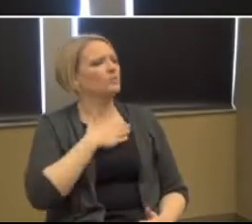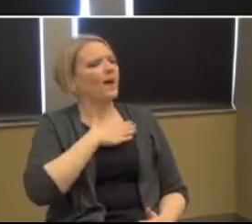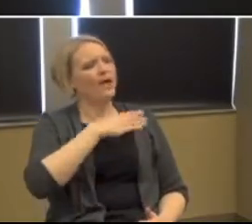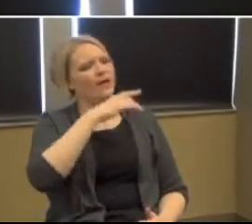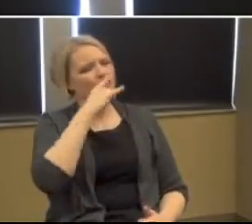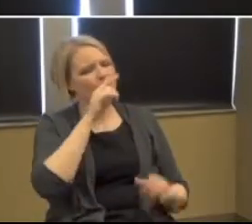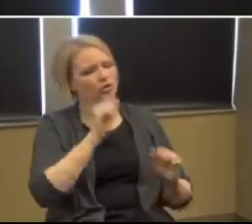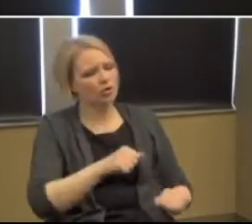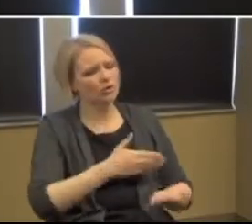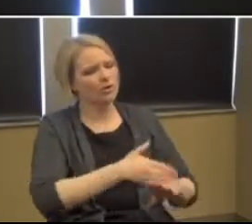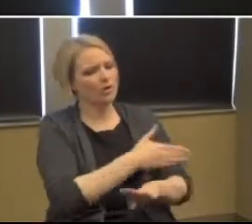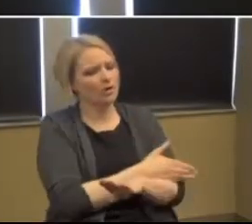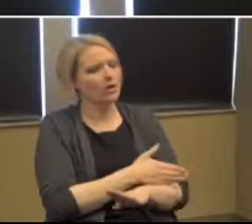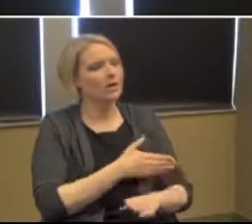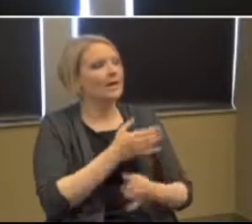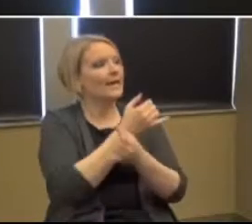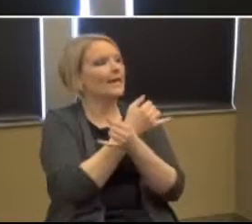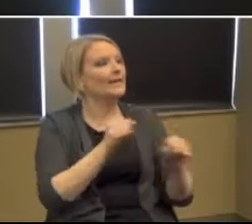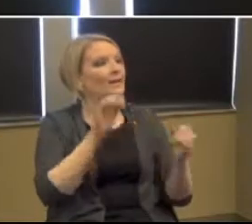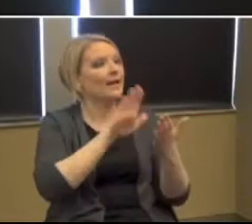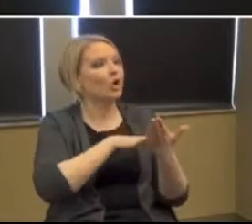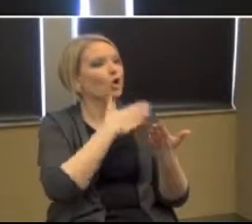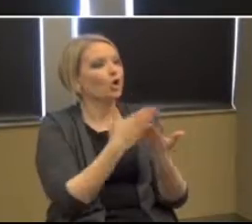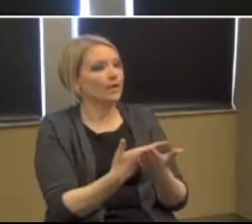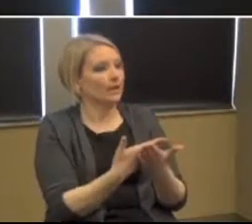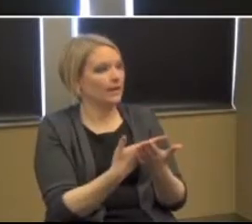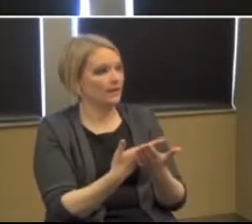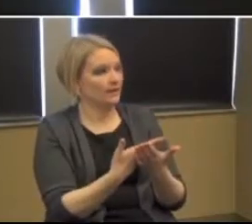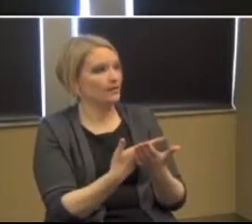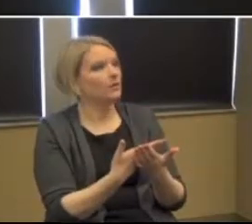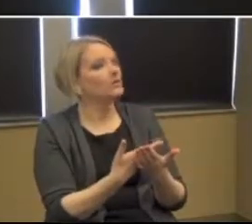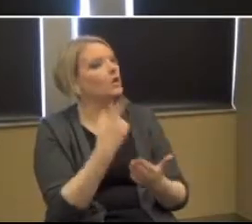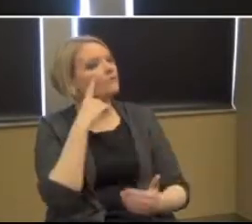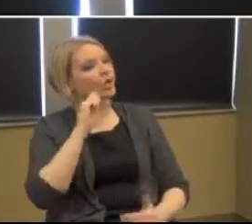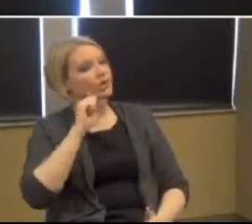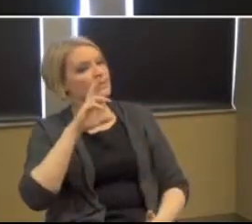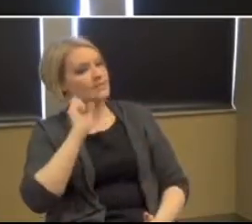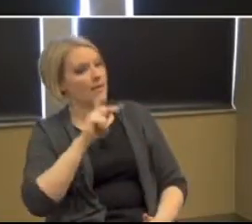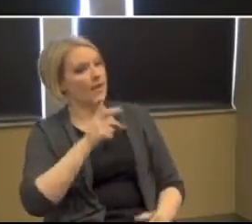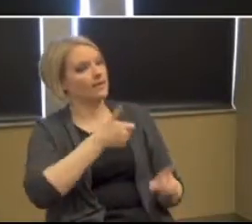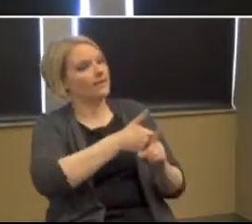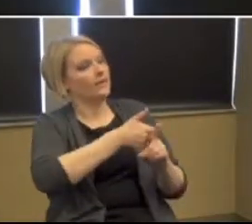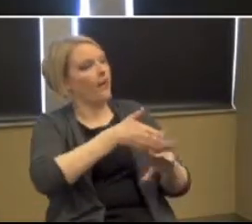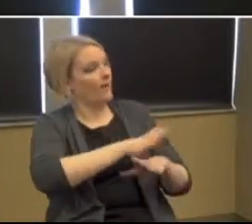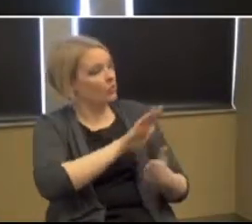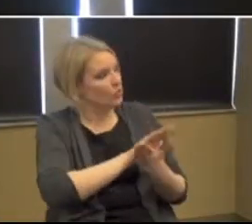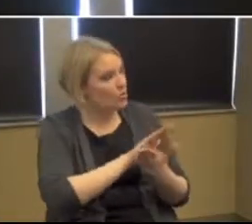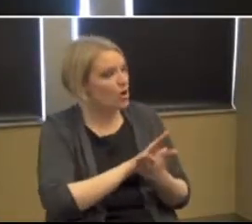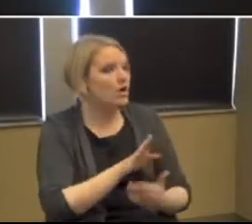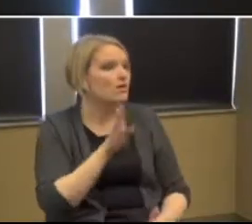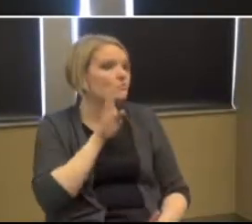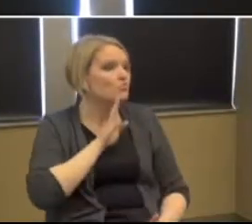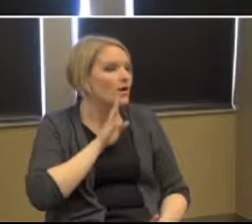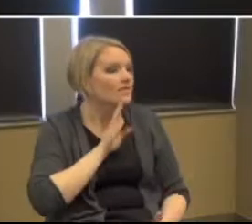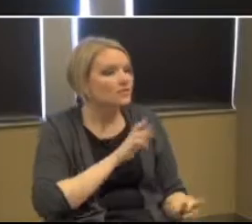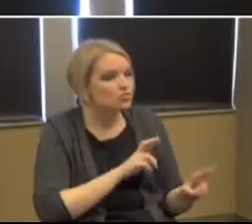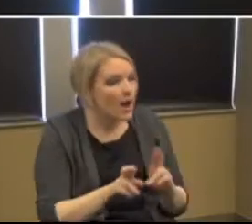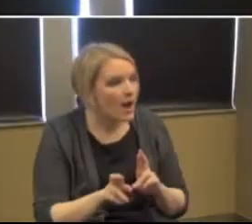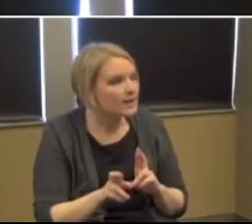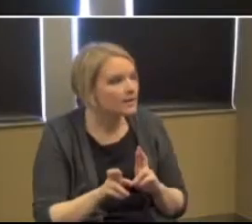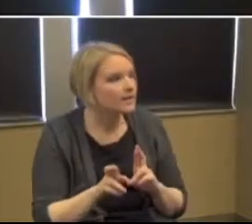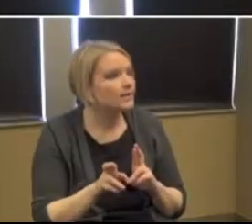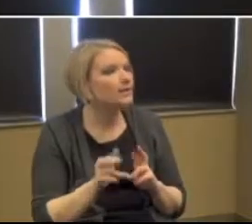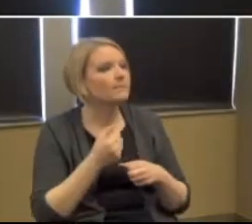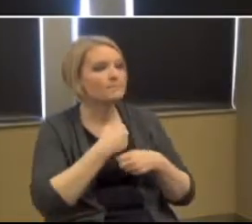is being independent cooking, making their own snacks after school, getting their breakfast ready, and even making their own